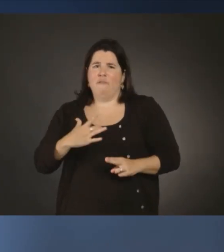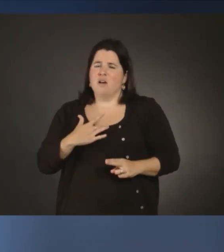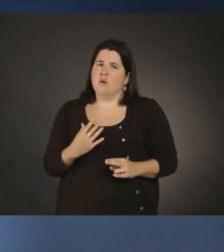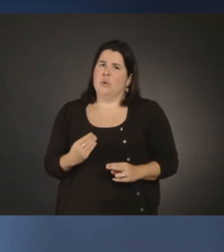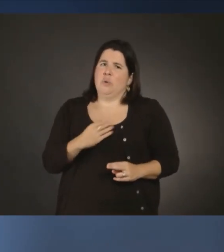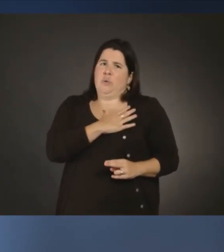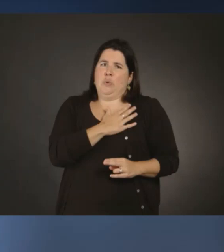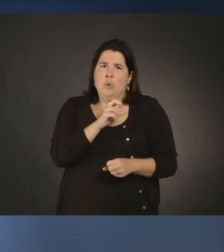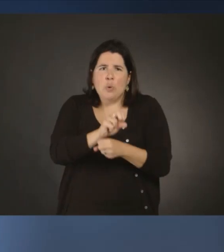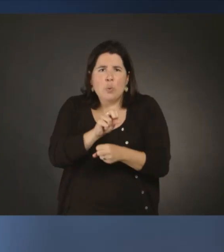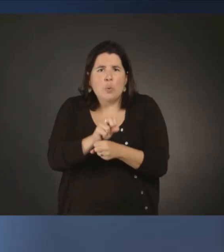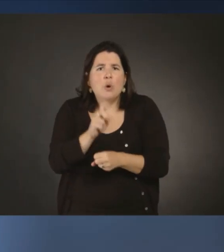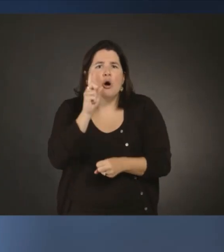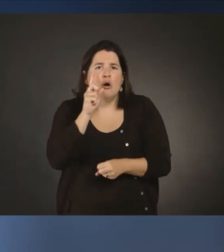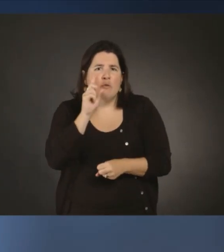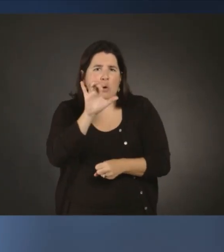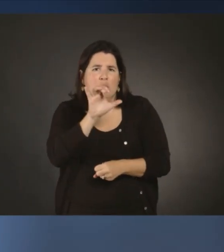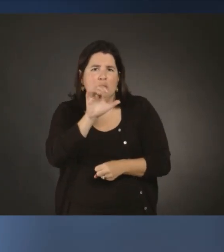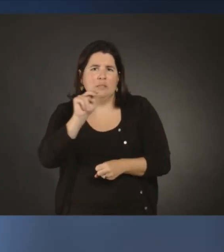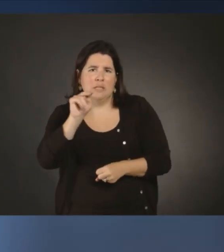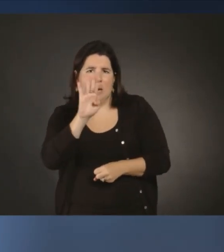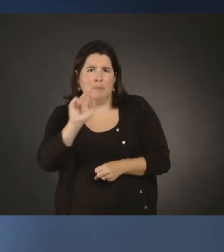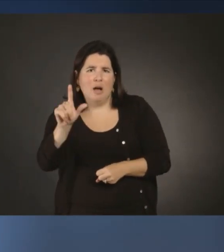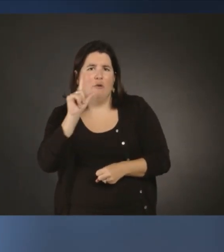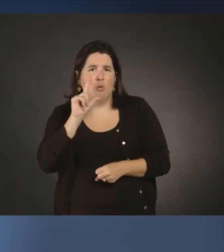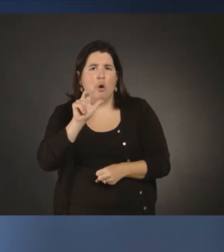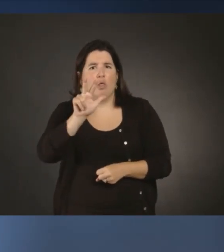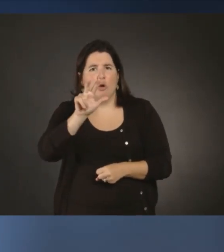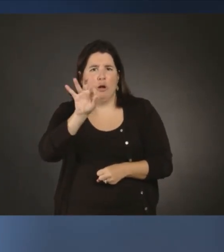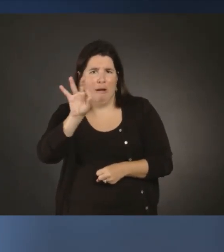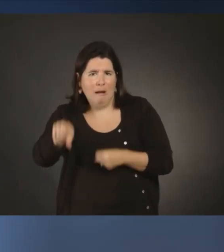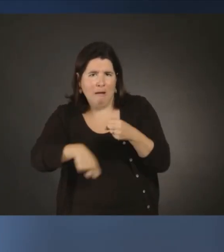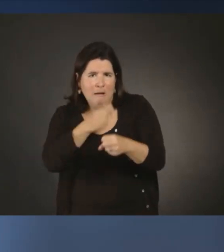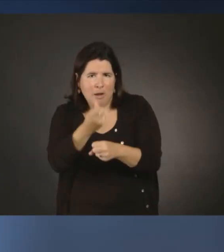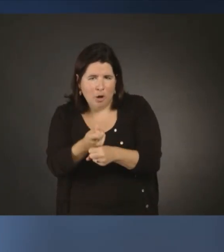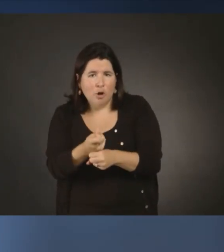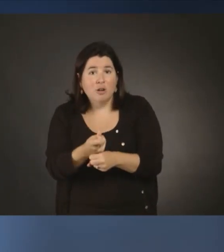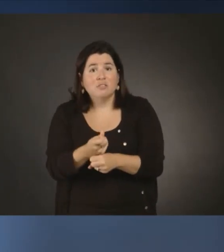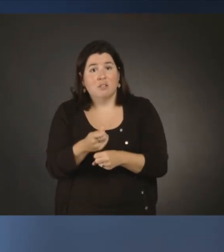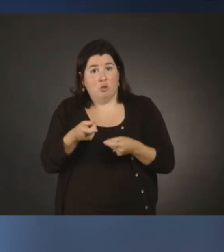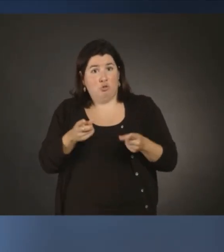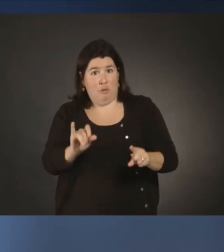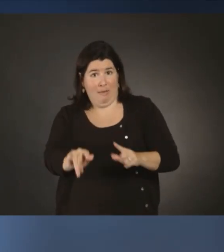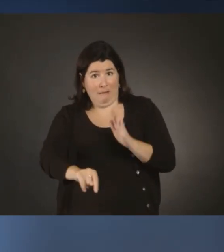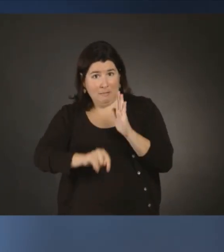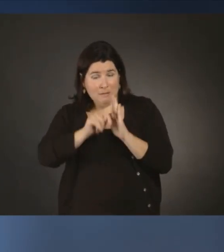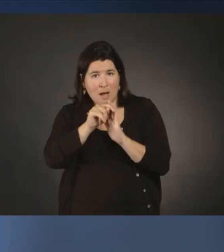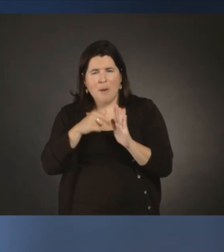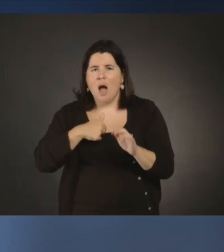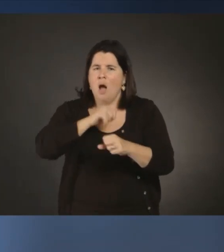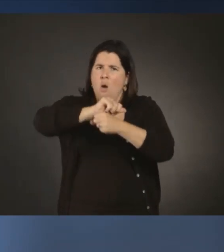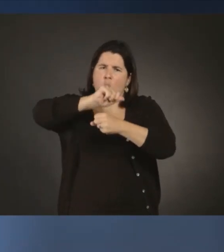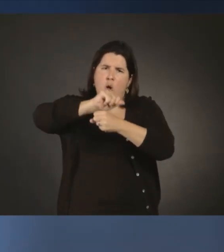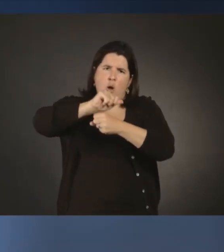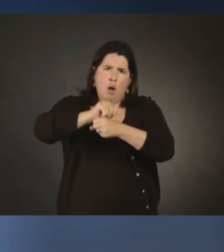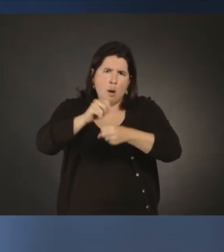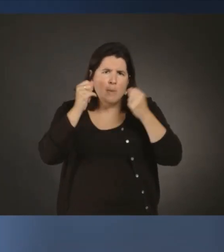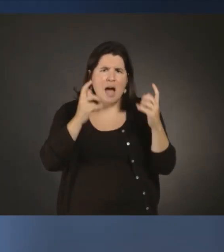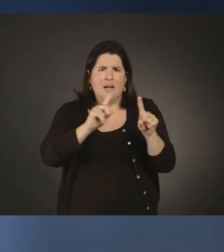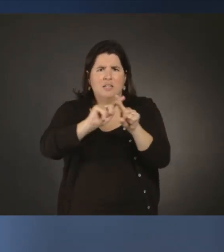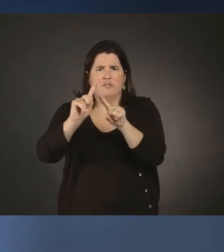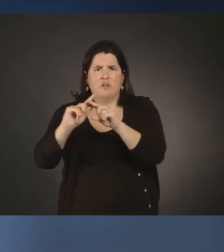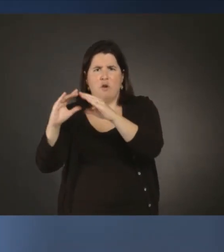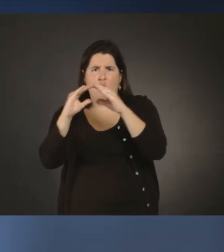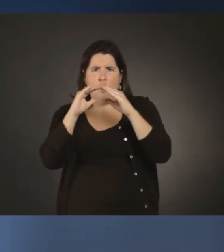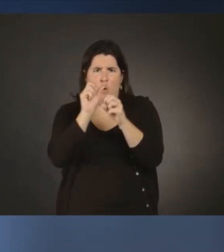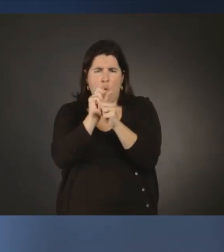years, and during that tenure, I was fortunate to have worked with many wonderful colleagues who taught me much, and